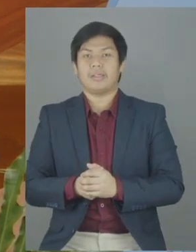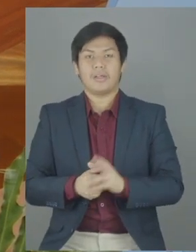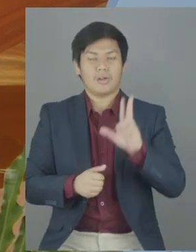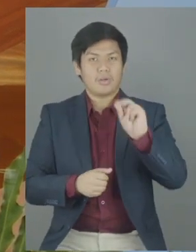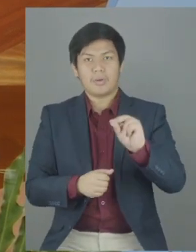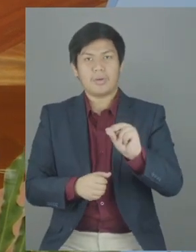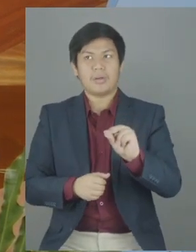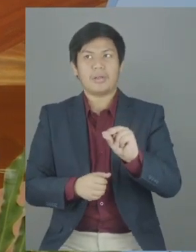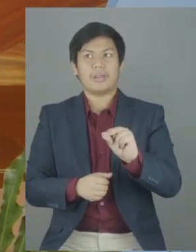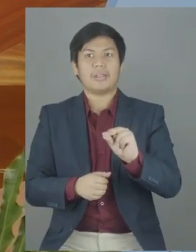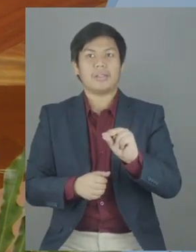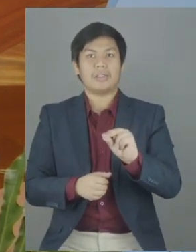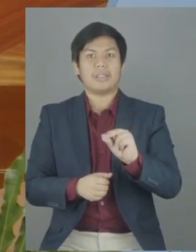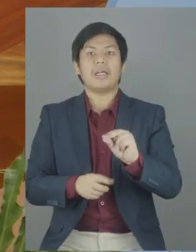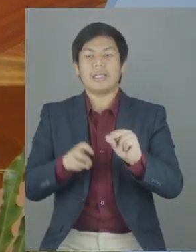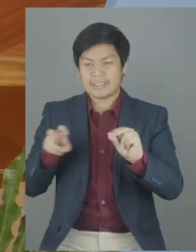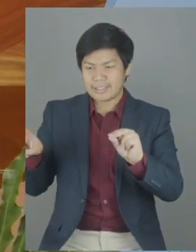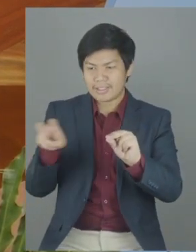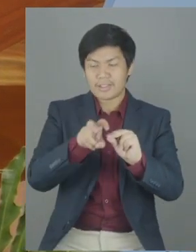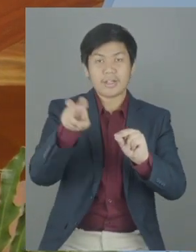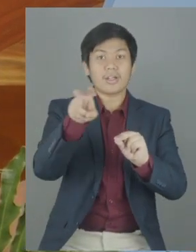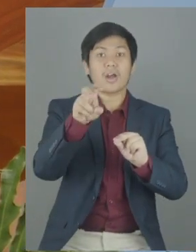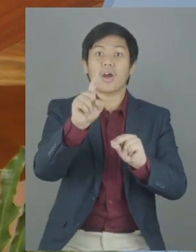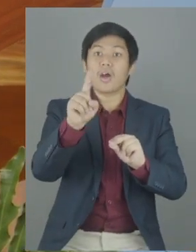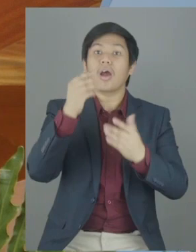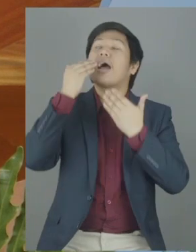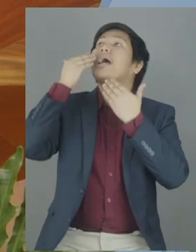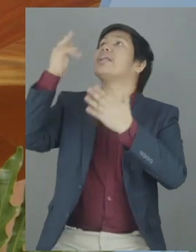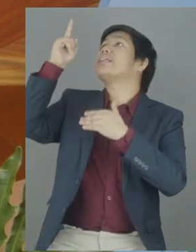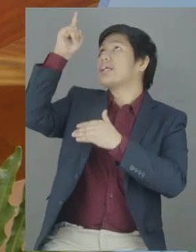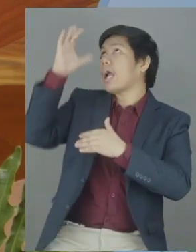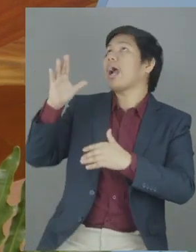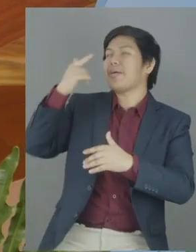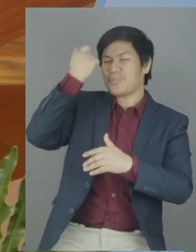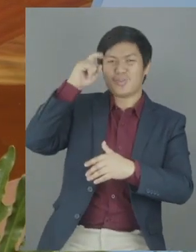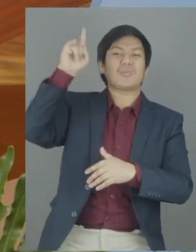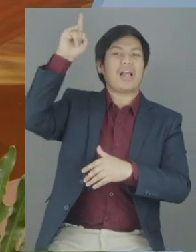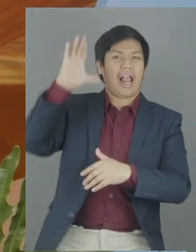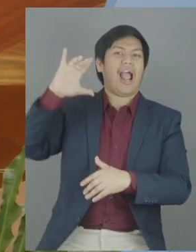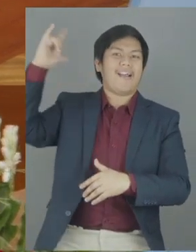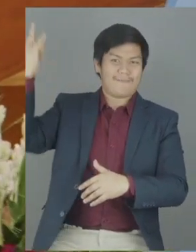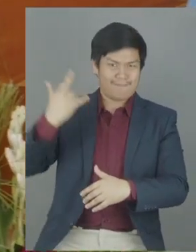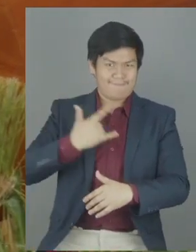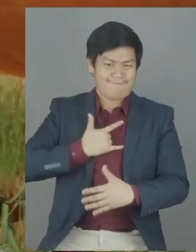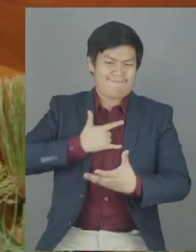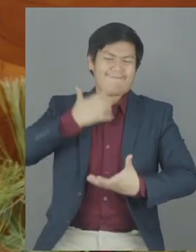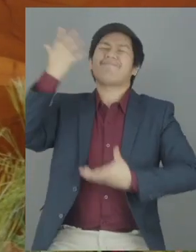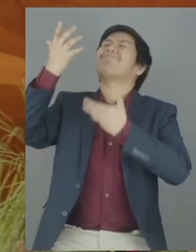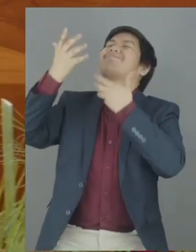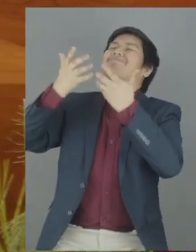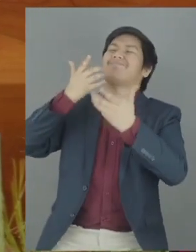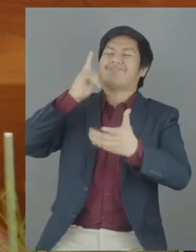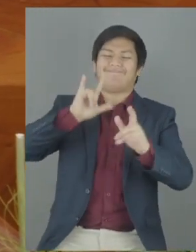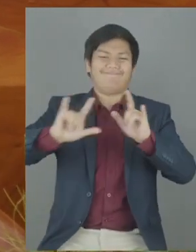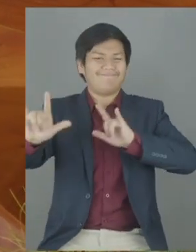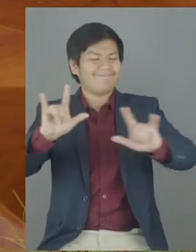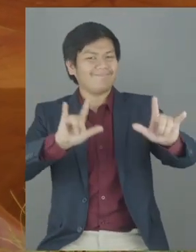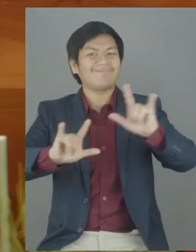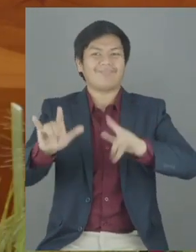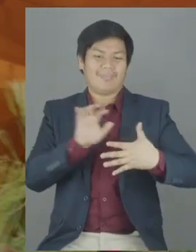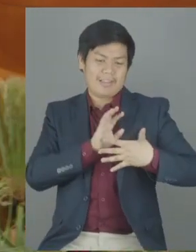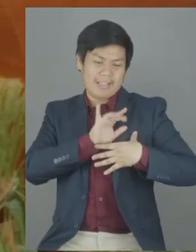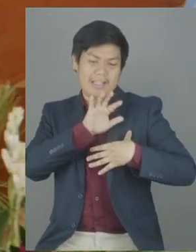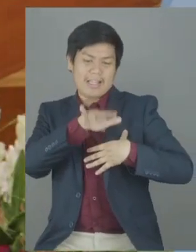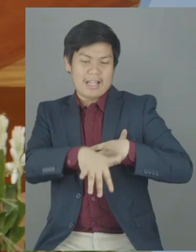starts to become a journey of gratitude. Thank you, Lord, because I'm accepted. I'm just going to pour out this love to other people, this